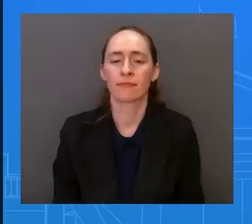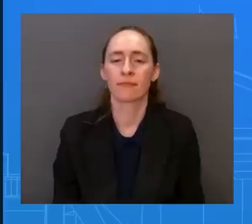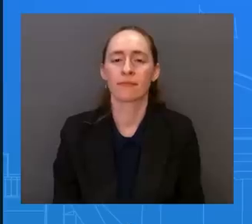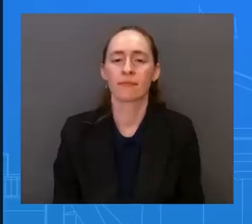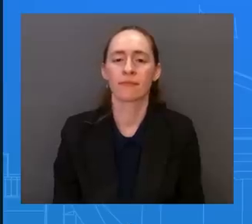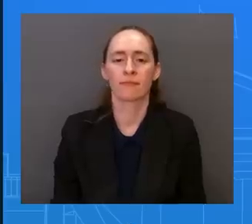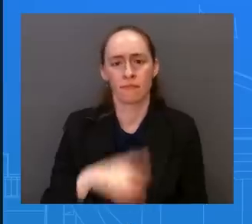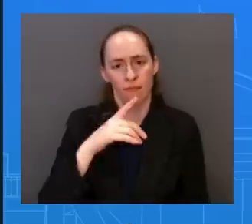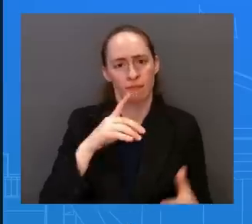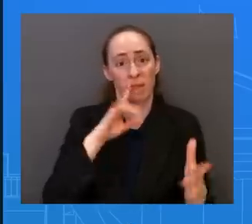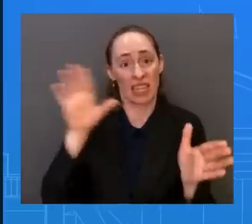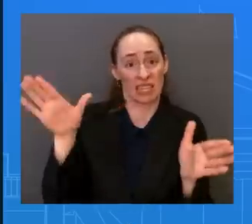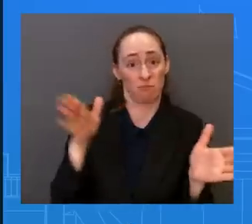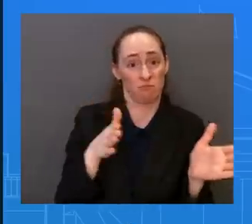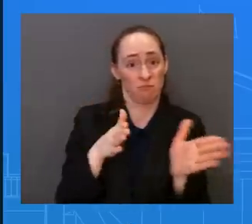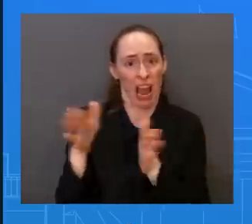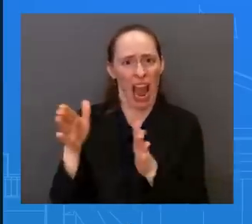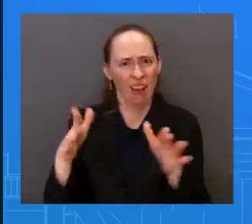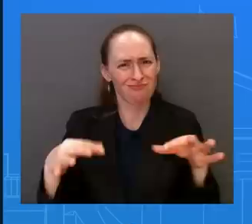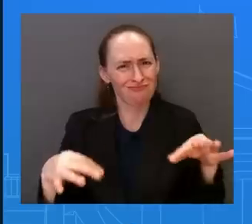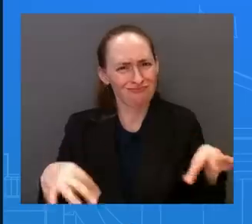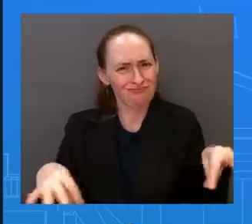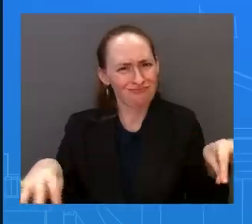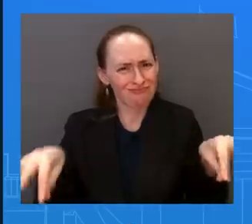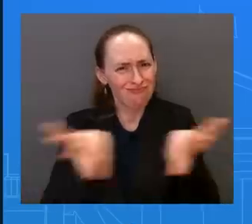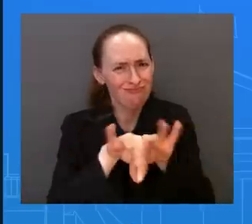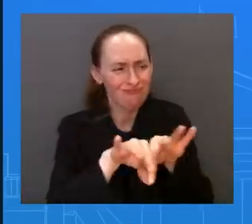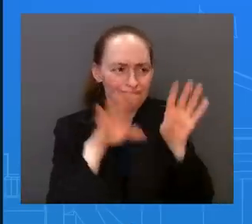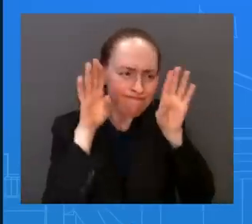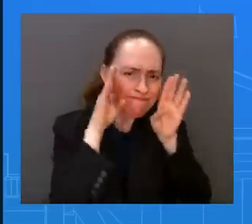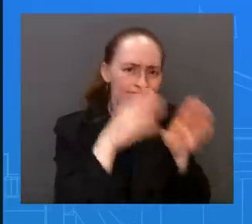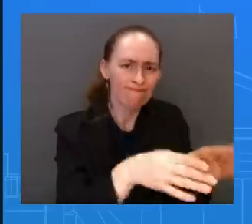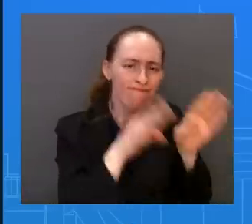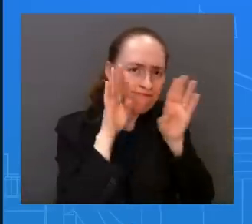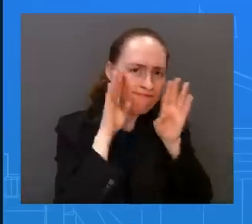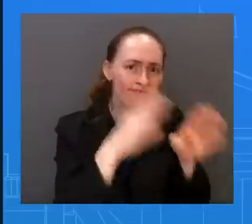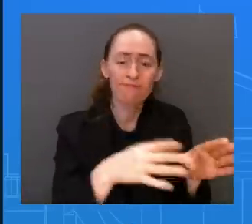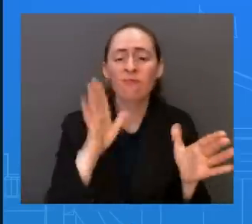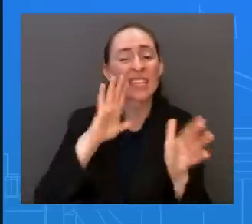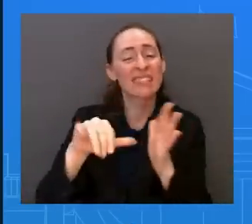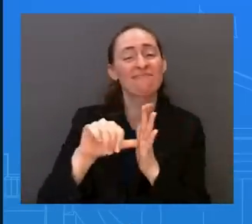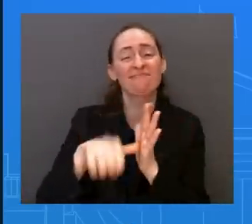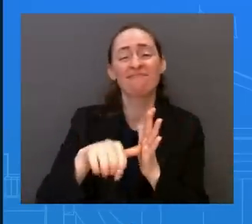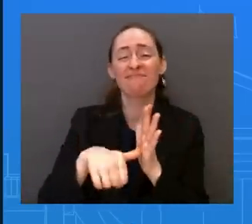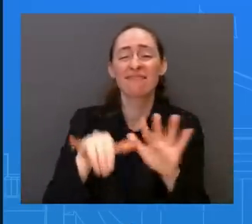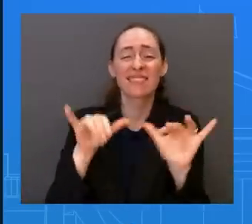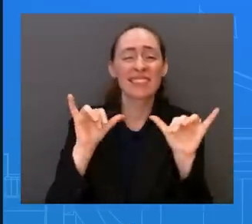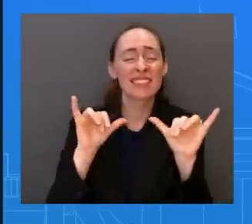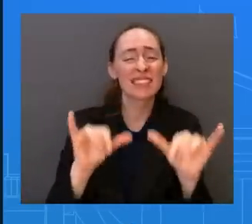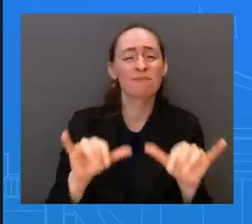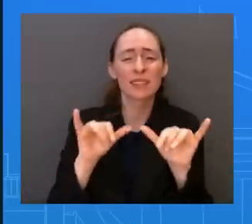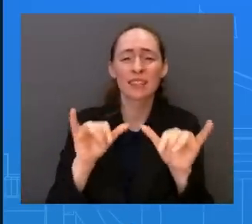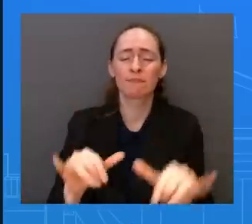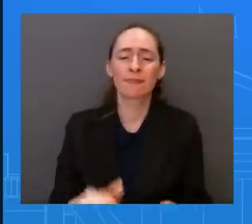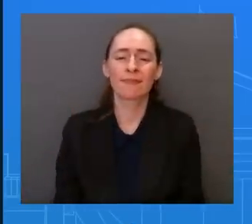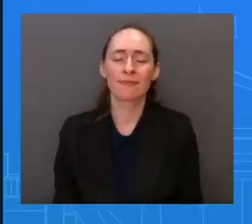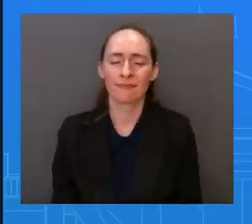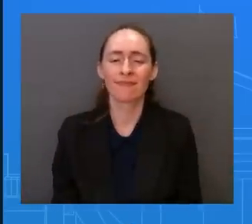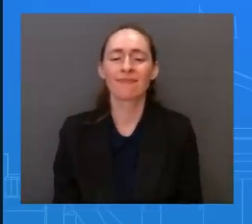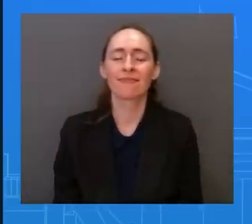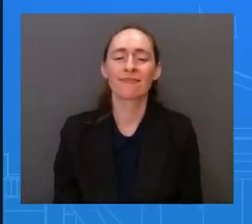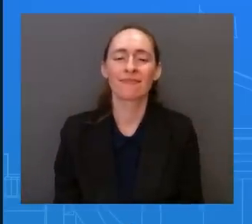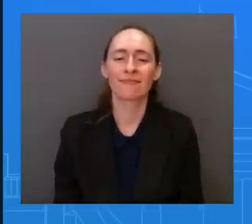real consistent vision that from the campaign to the early days to ongoing, even as we have dealt with a variety of